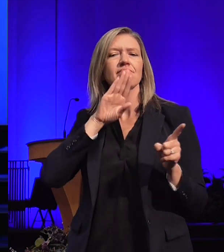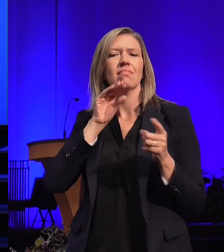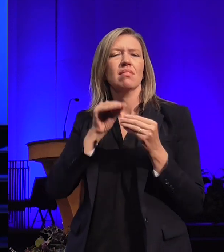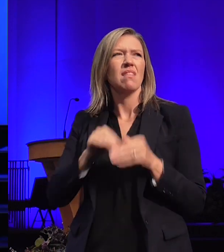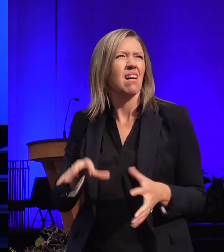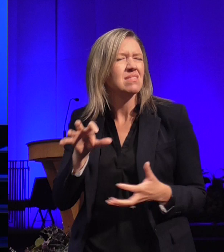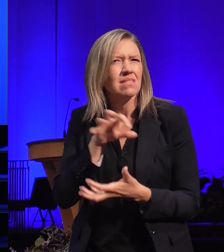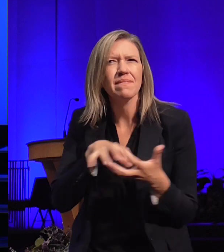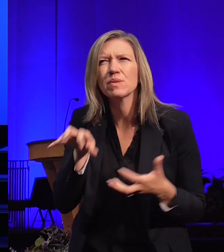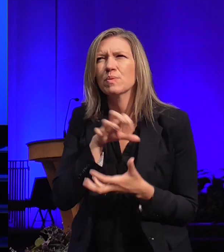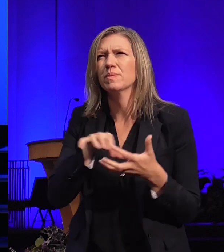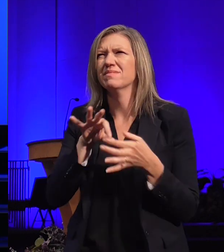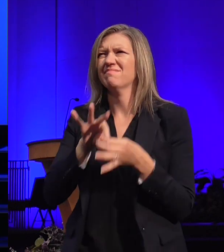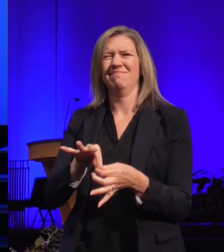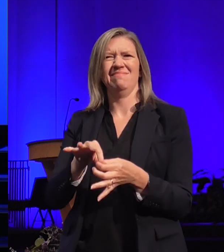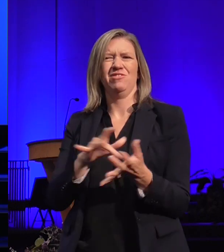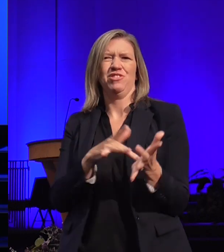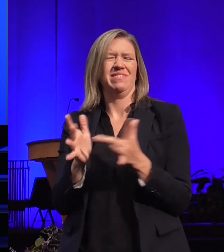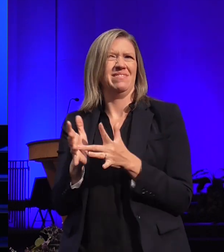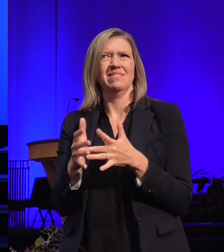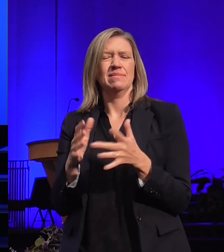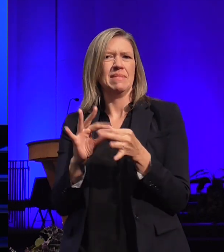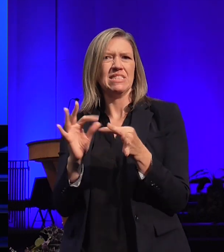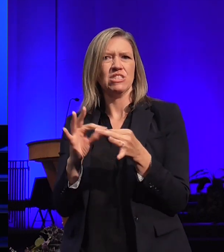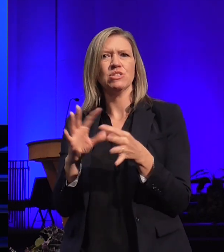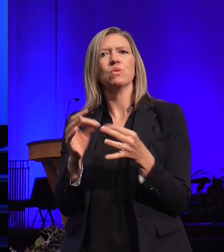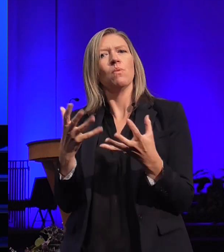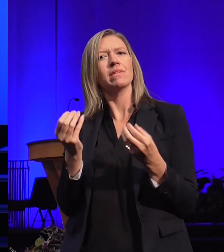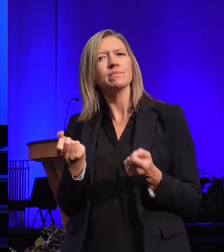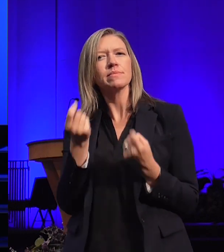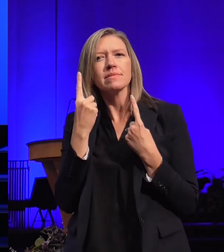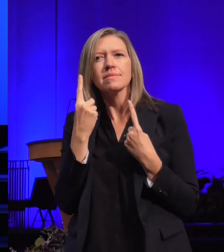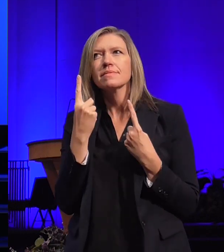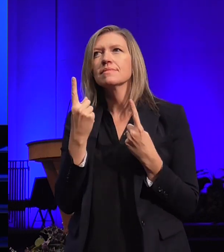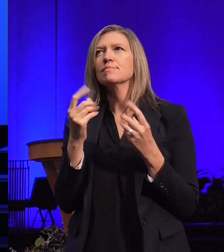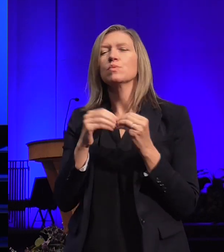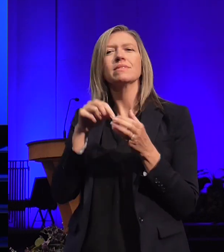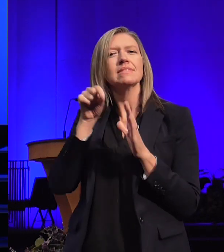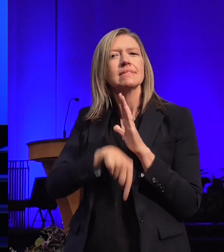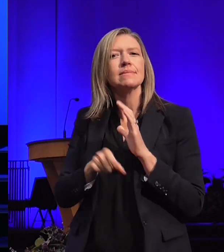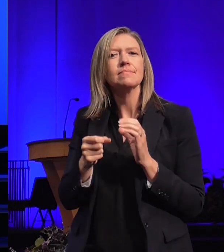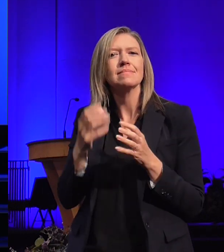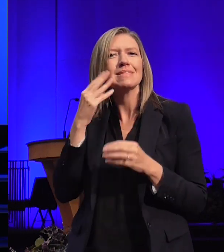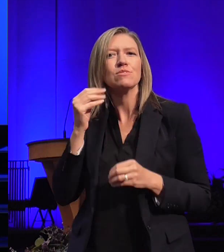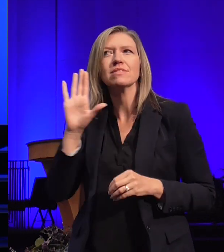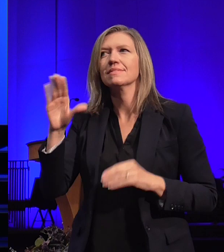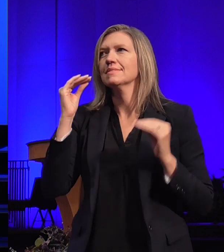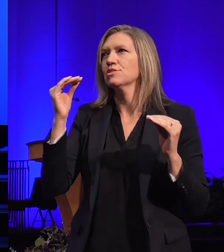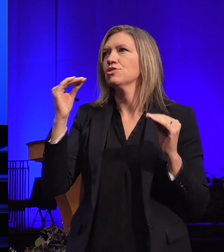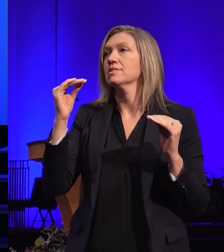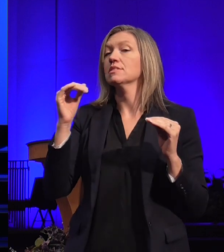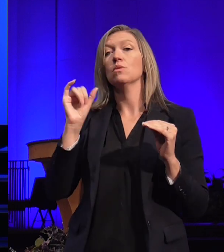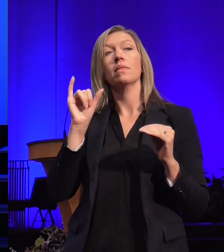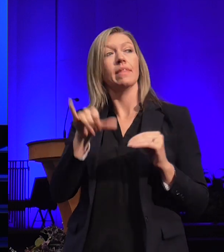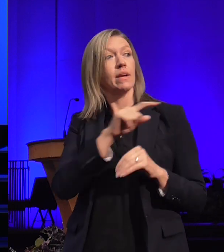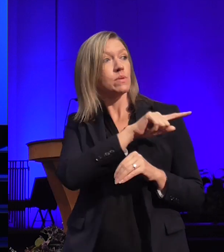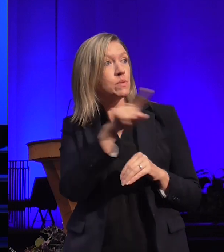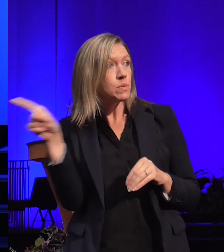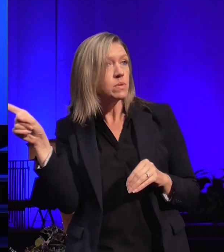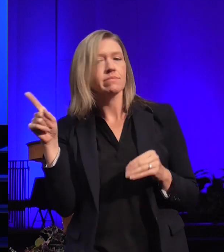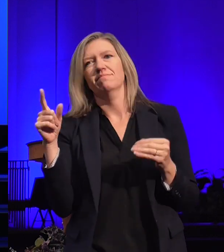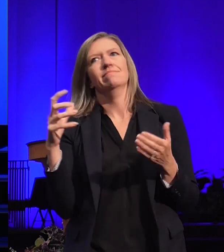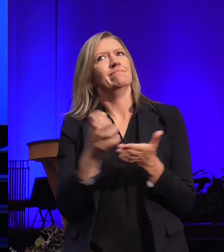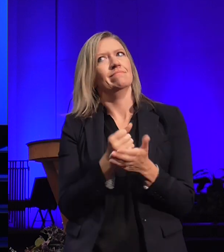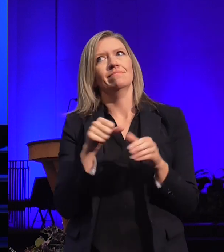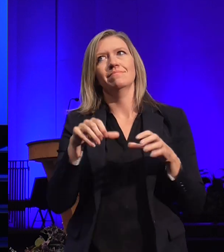lost and confused about the message of Jesus and want to understand and have a deeper experience of his teachings. So if that's you, you want to take